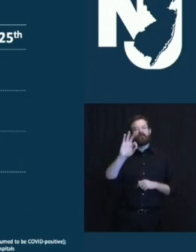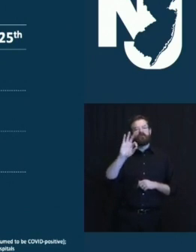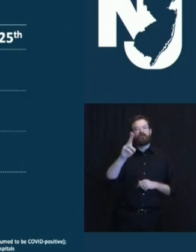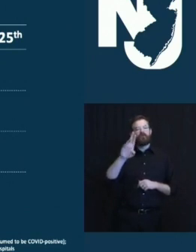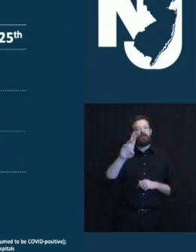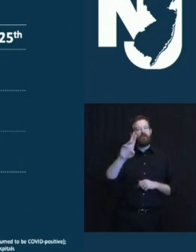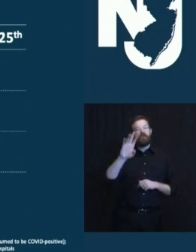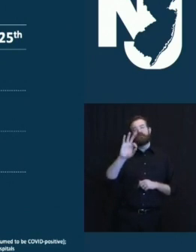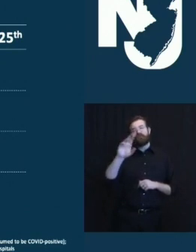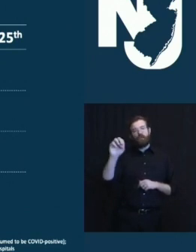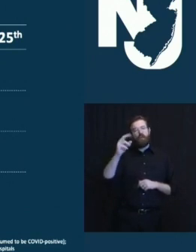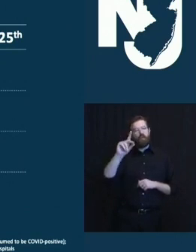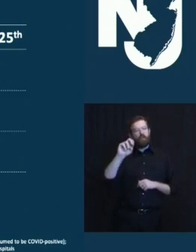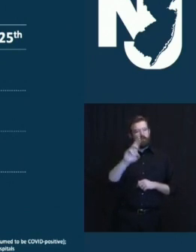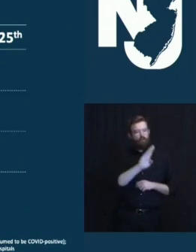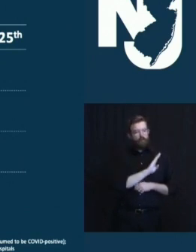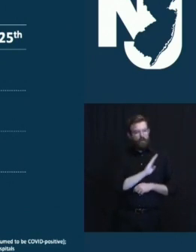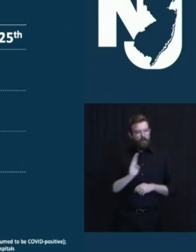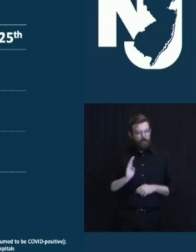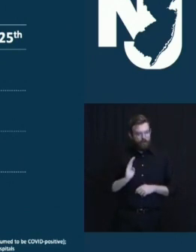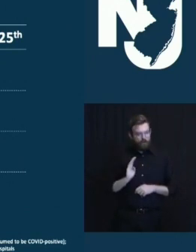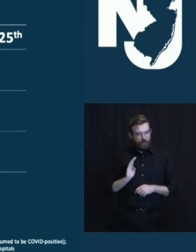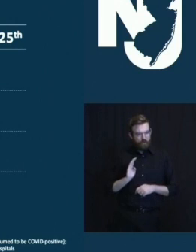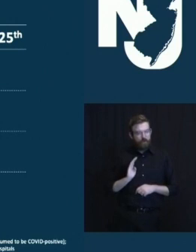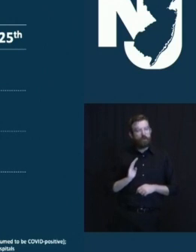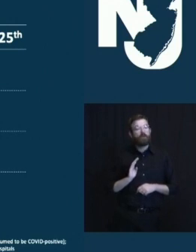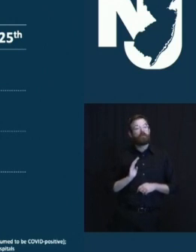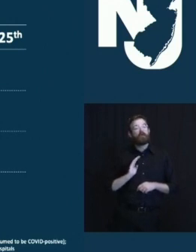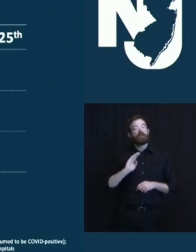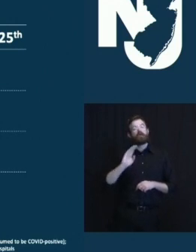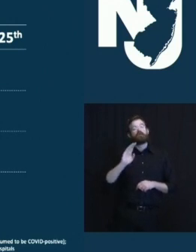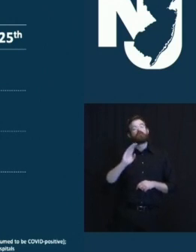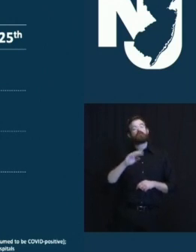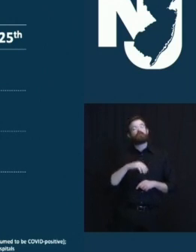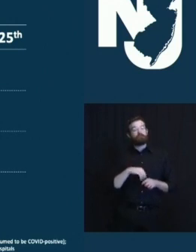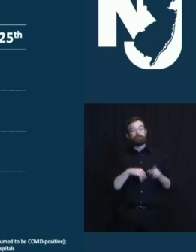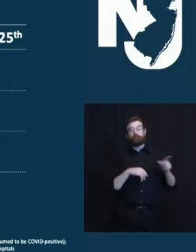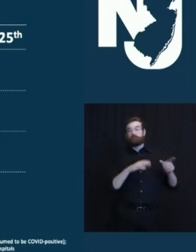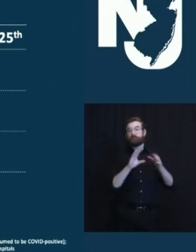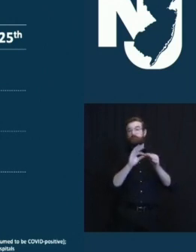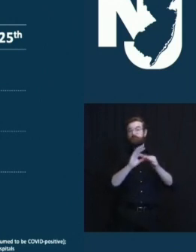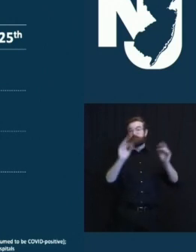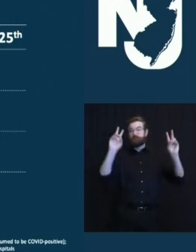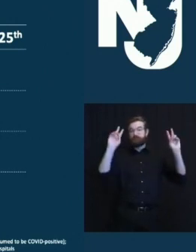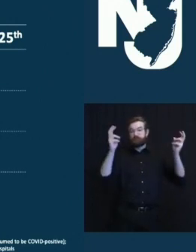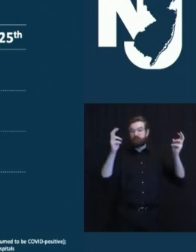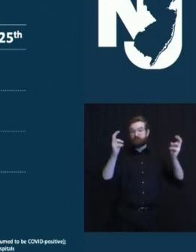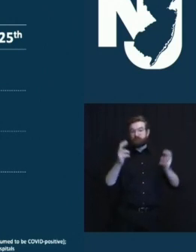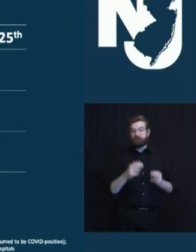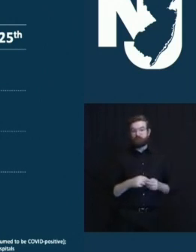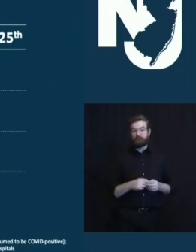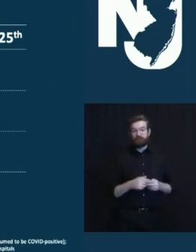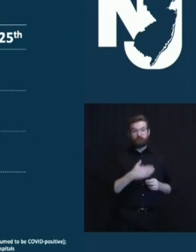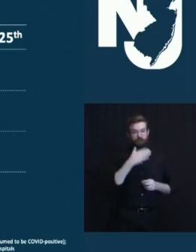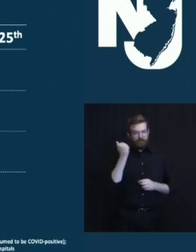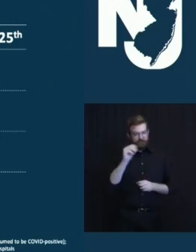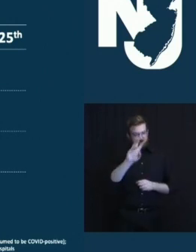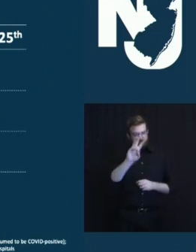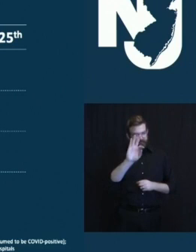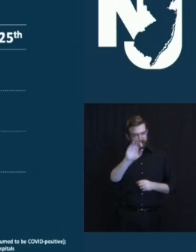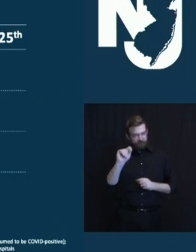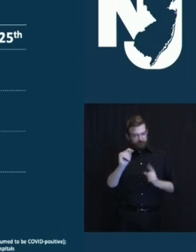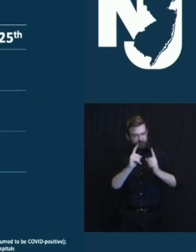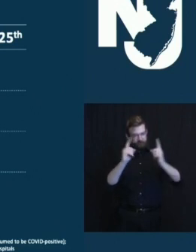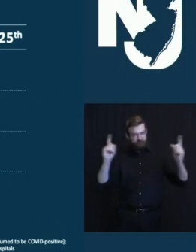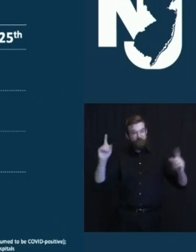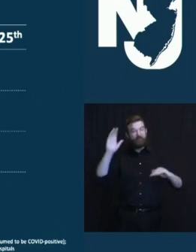under. Amen, Mike. Bless you. Thank you for that great line. Thank you for your service to your community, your